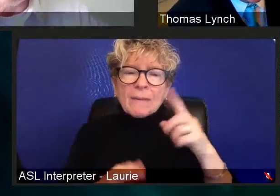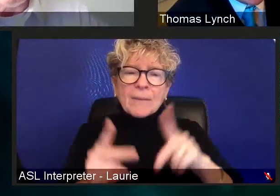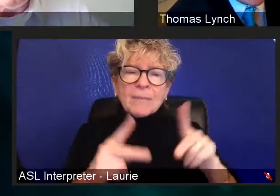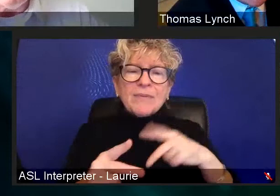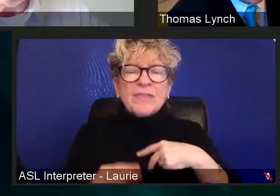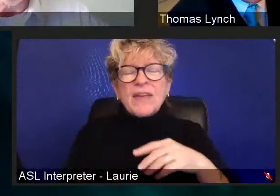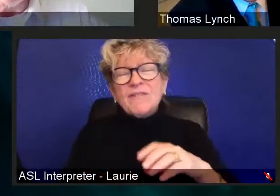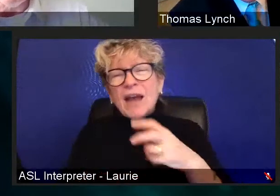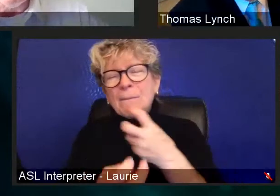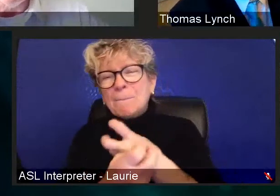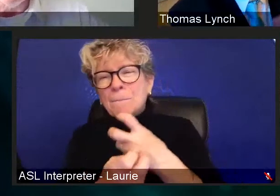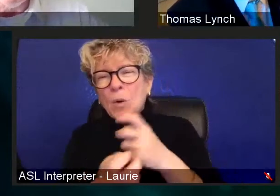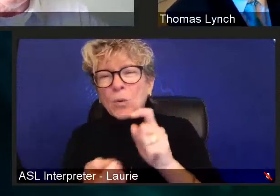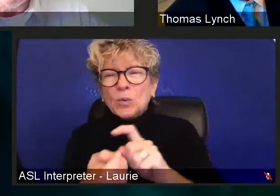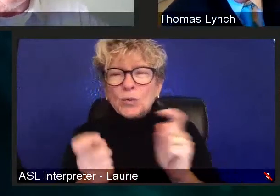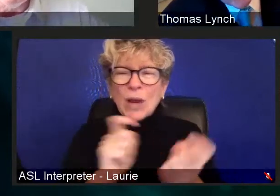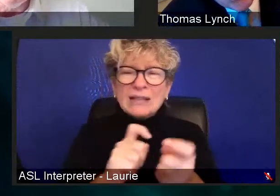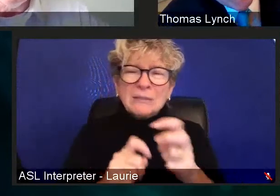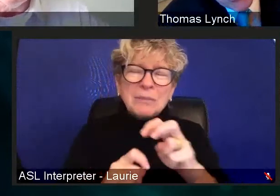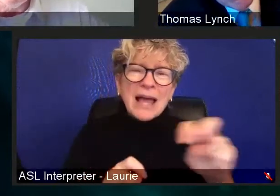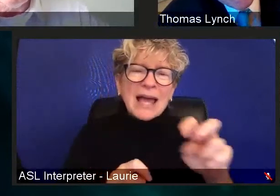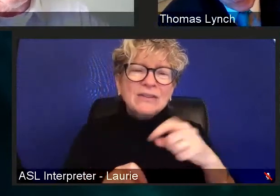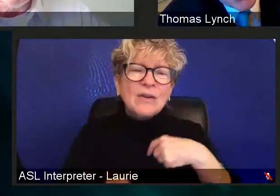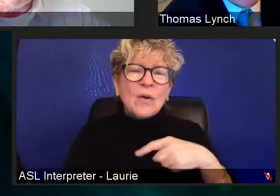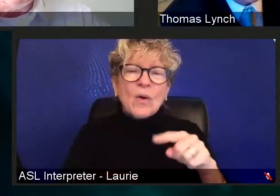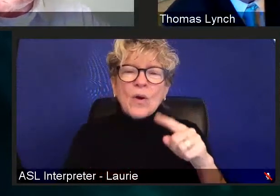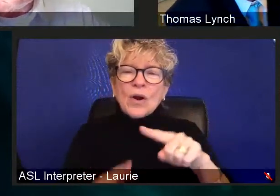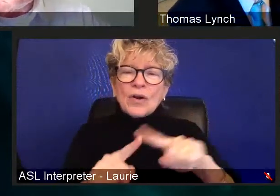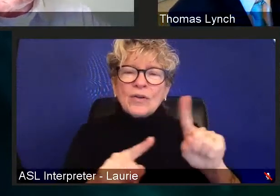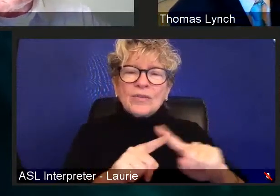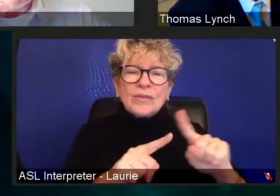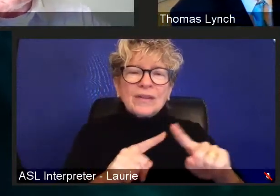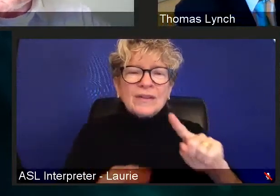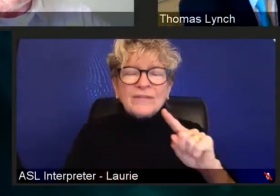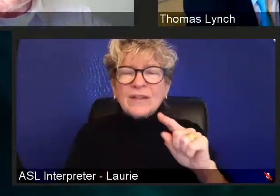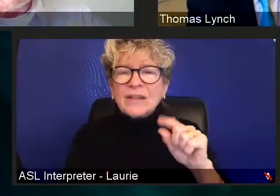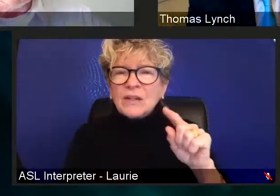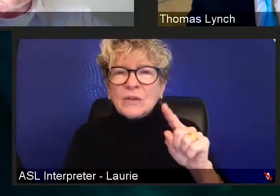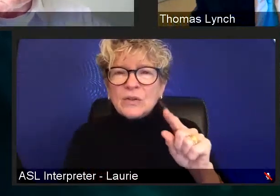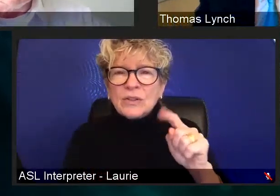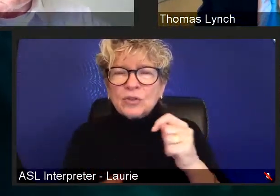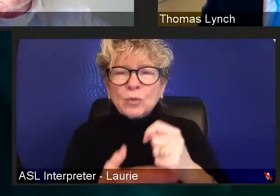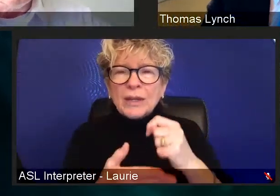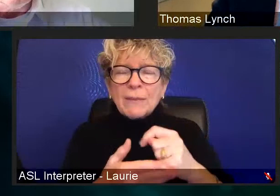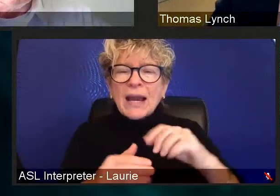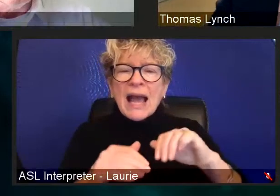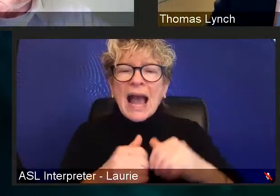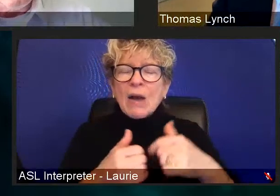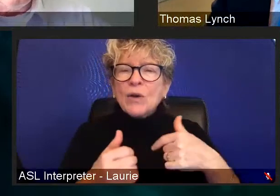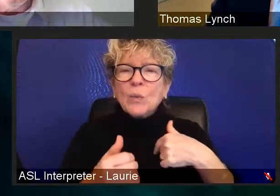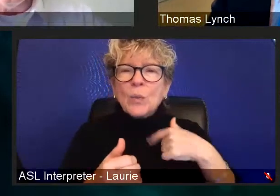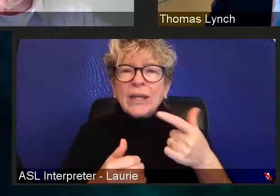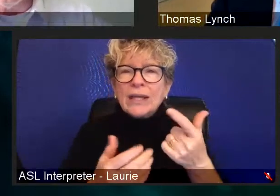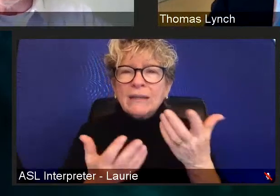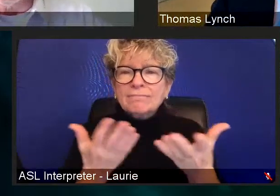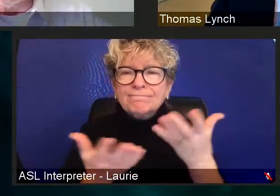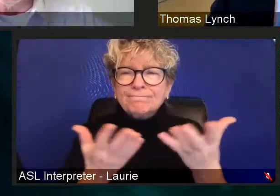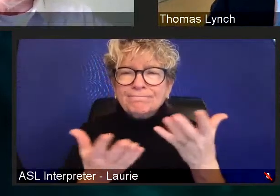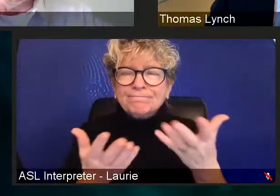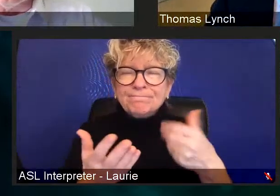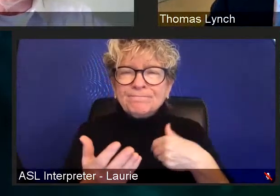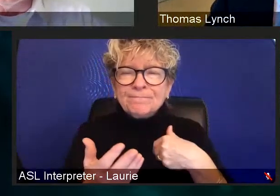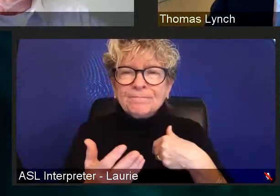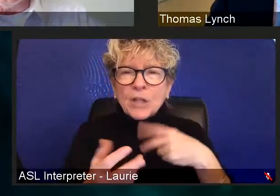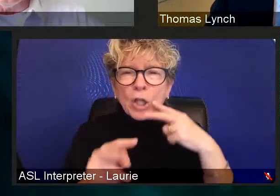or cellular-based therapies, or they're getting treatment for lymphoma. What can we read into that? Yeah, I think